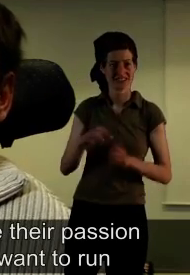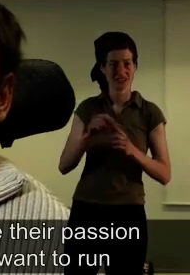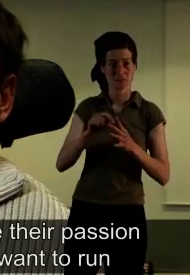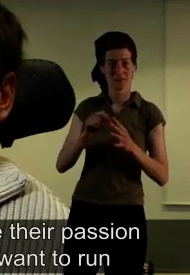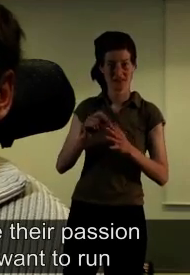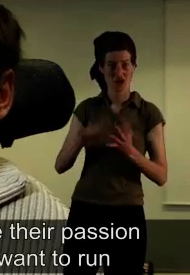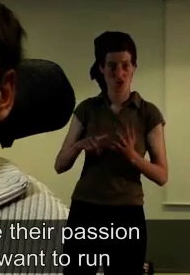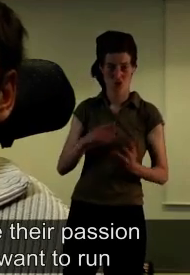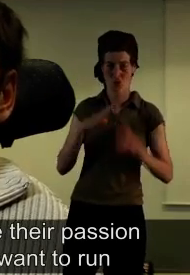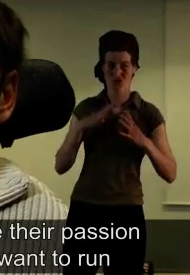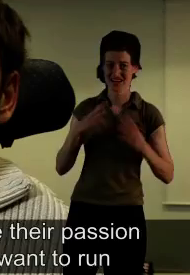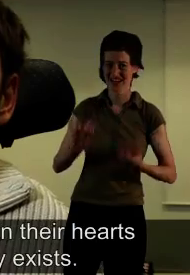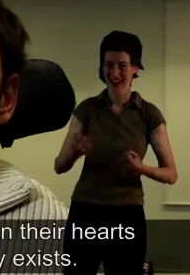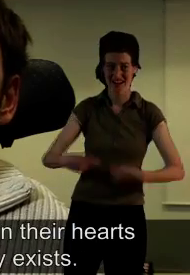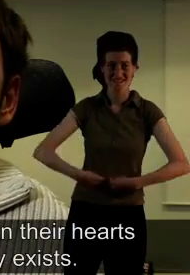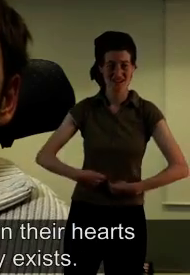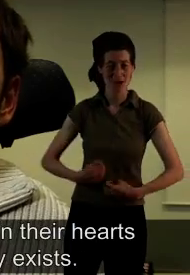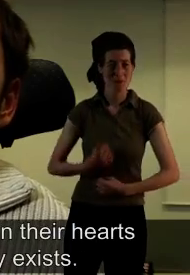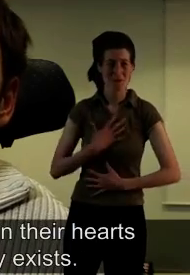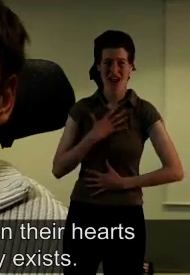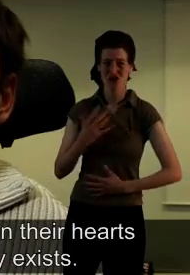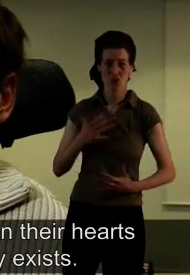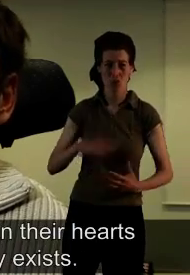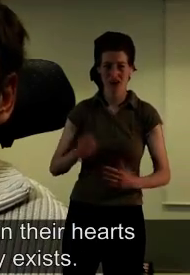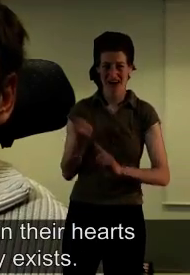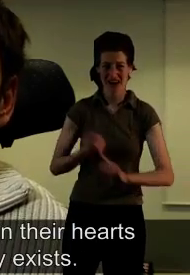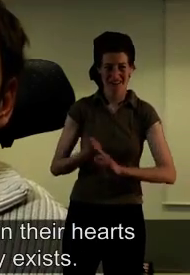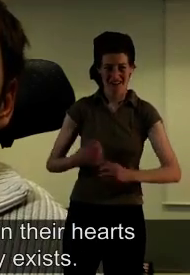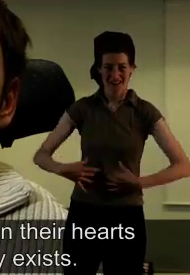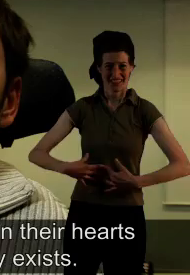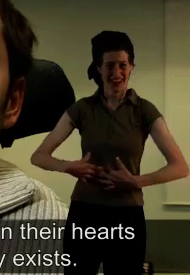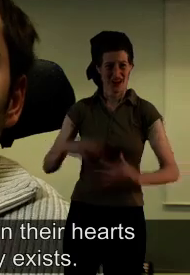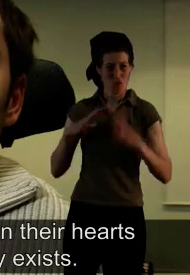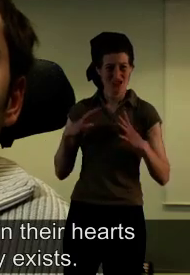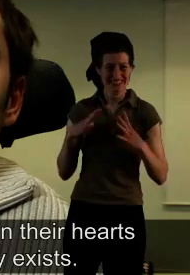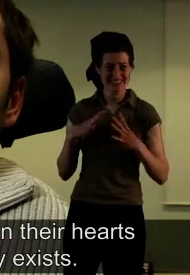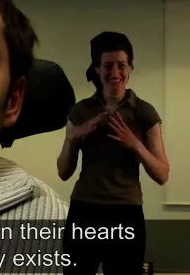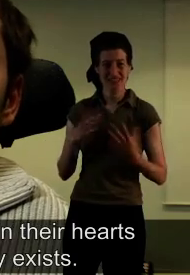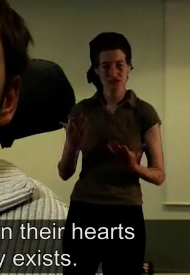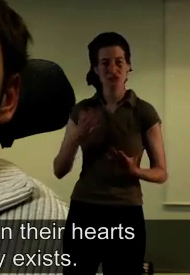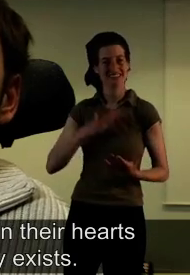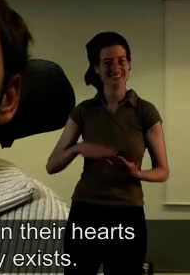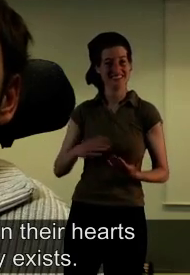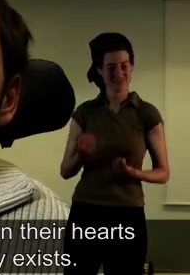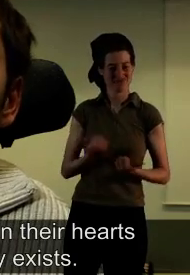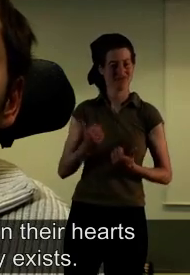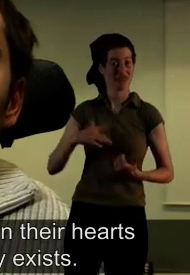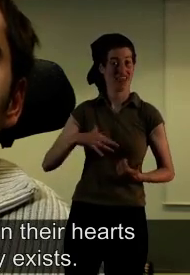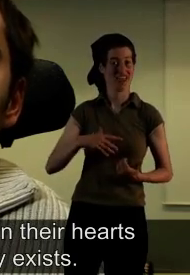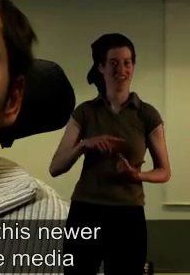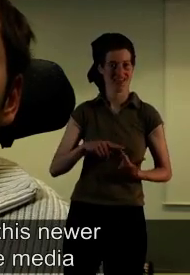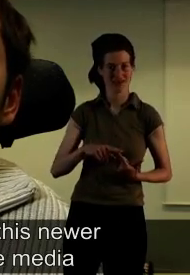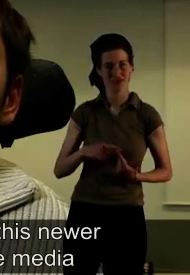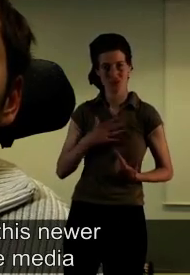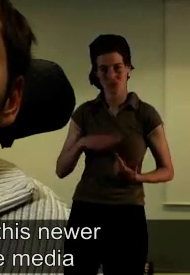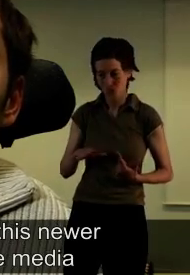and probably the campaign they want to run already burning in their bellies and in their hearts. So I think that side of it already